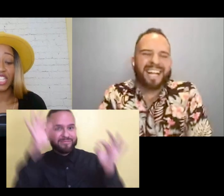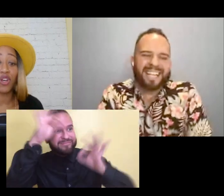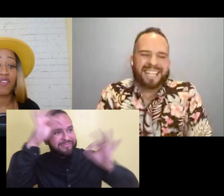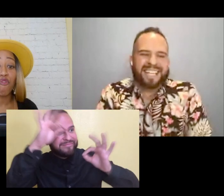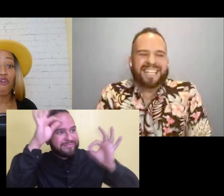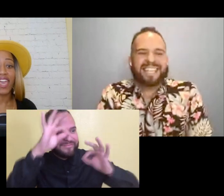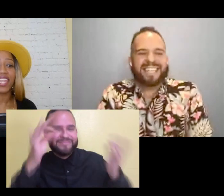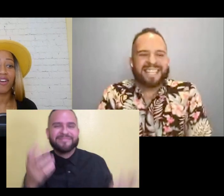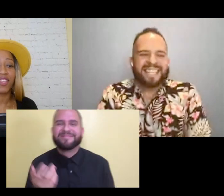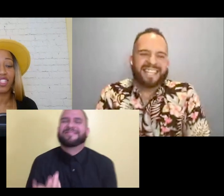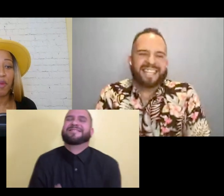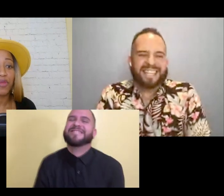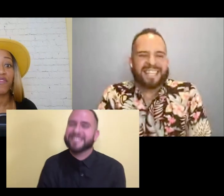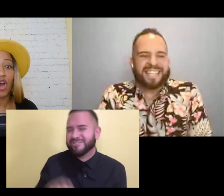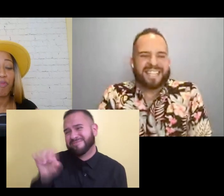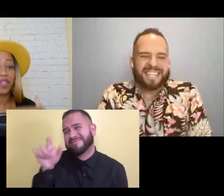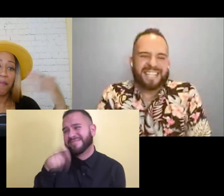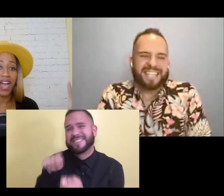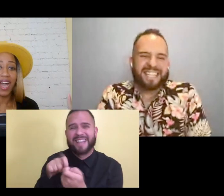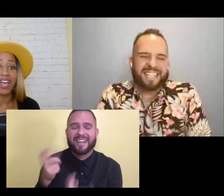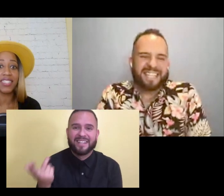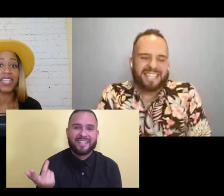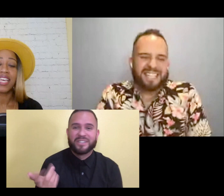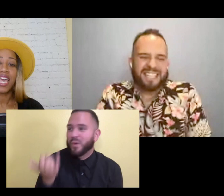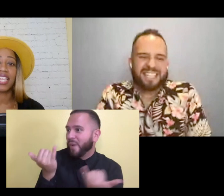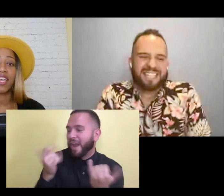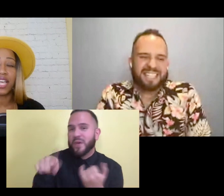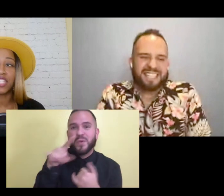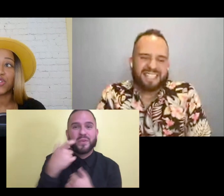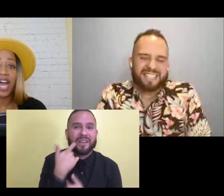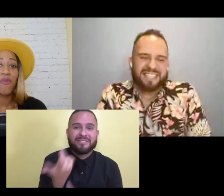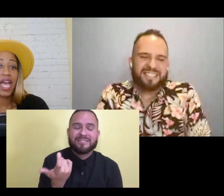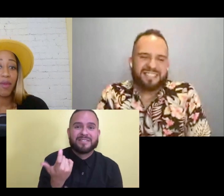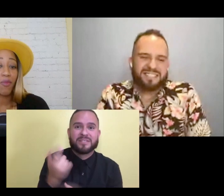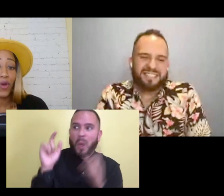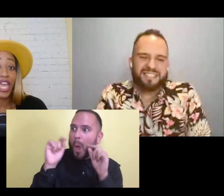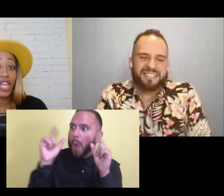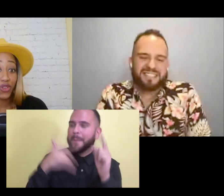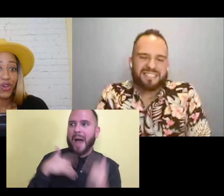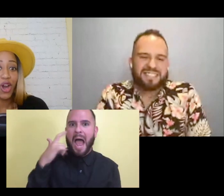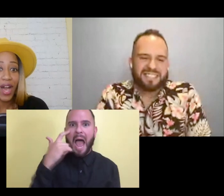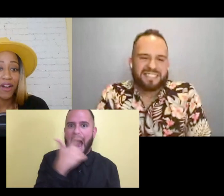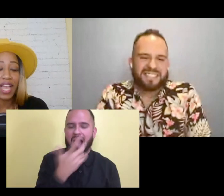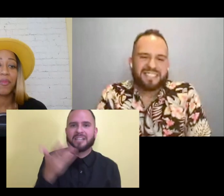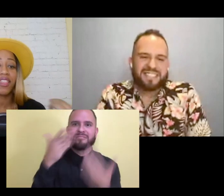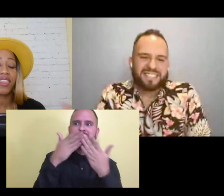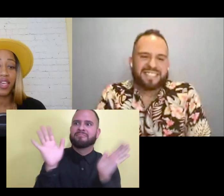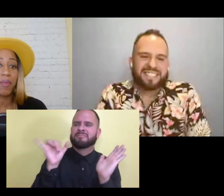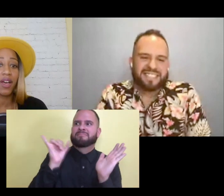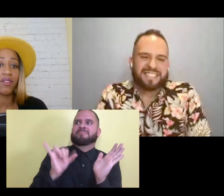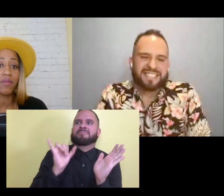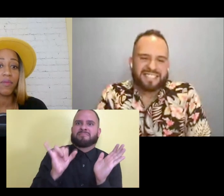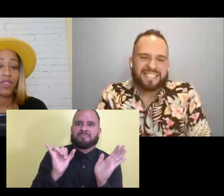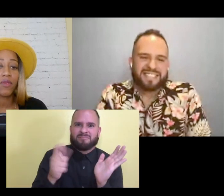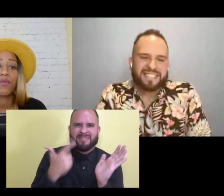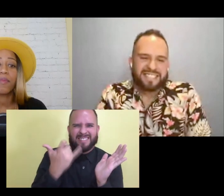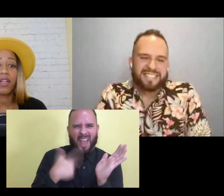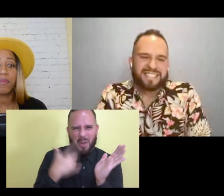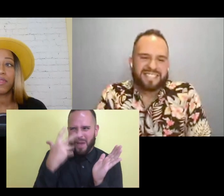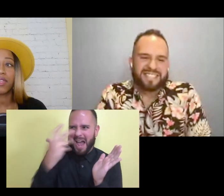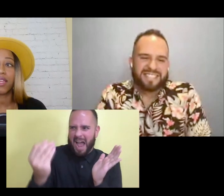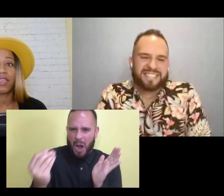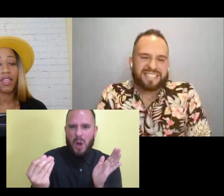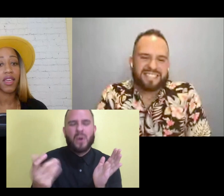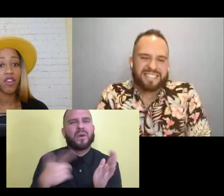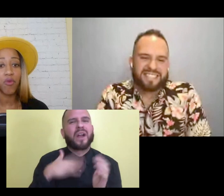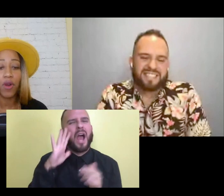exactly. So even right now in this moment, you even opened up my eyes, and so now when I do go out, I'm gonna think about, what